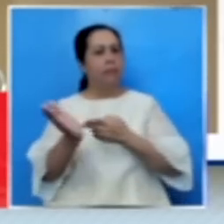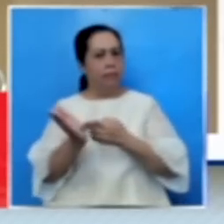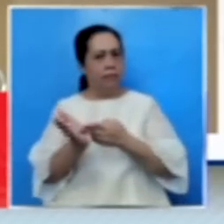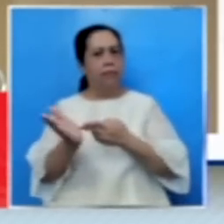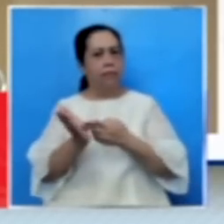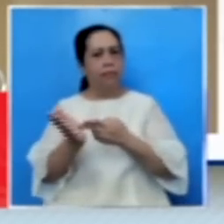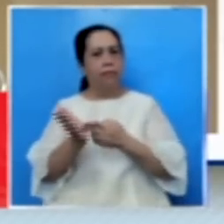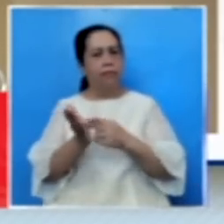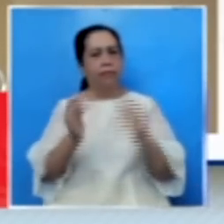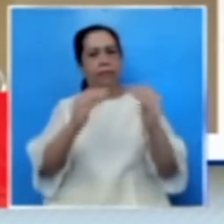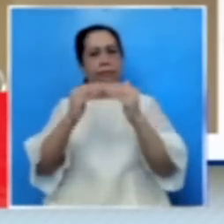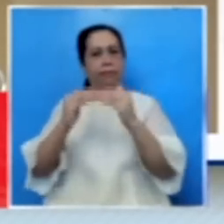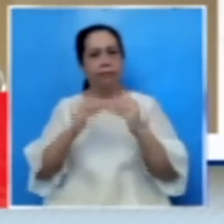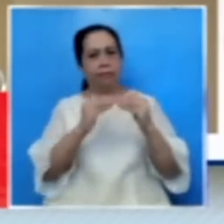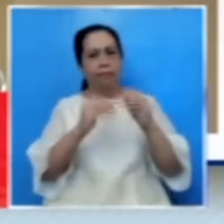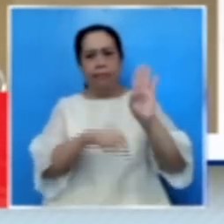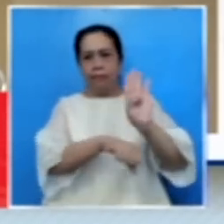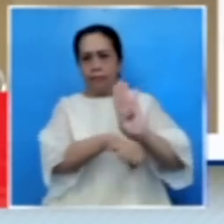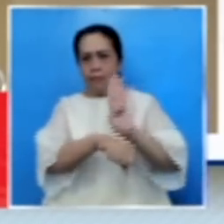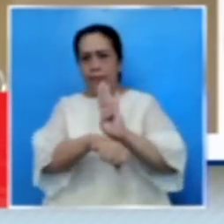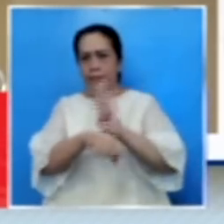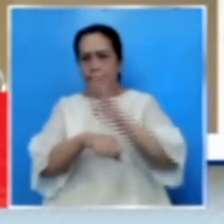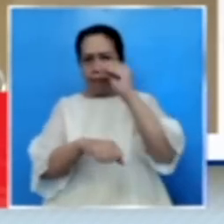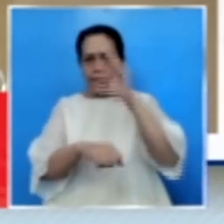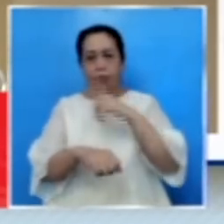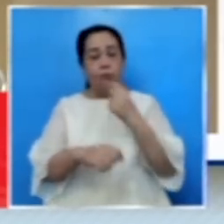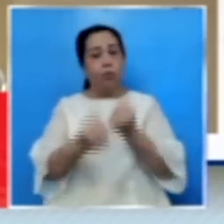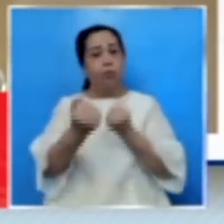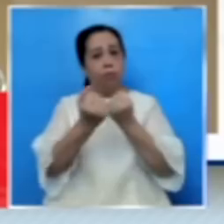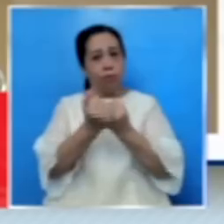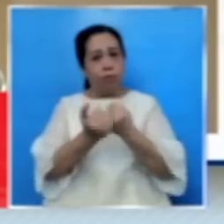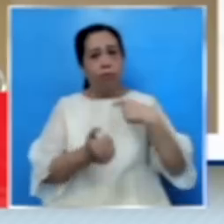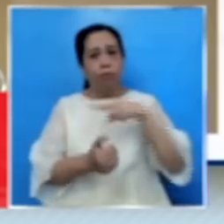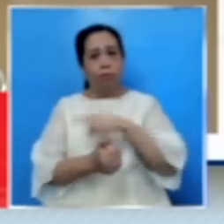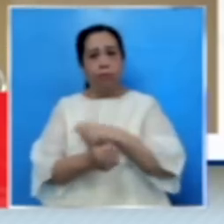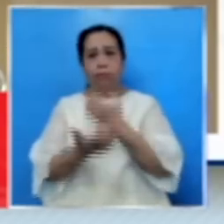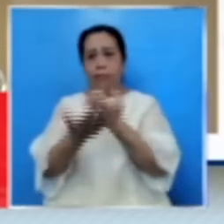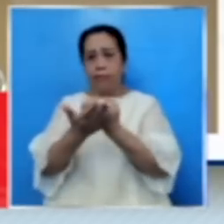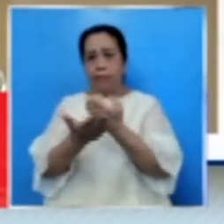fair entrepreneurs who support our economy,